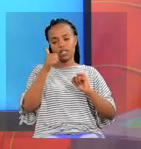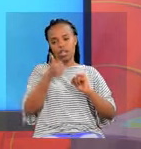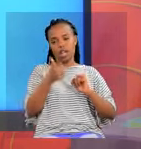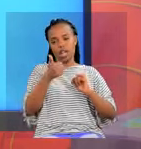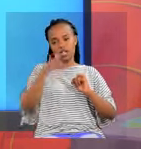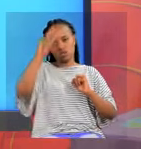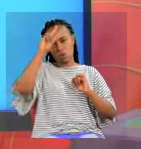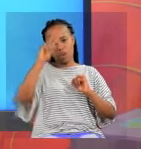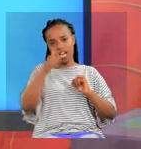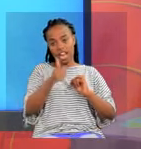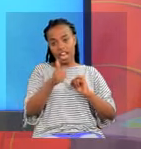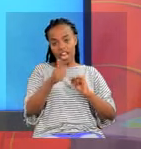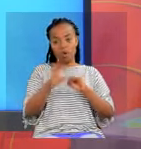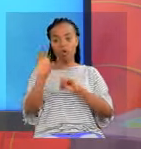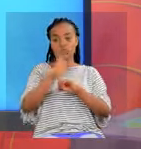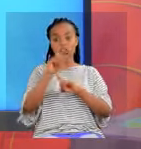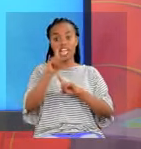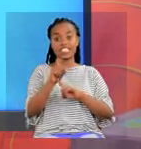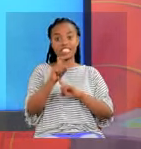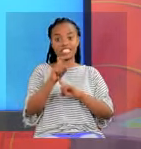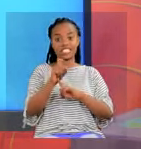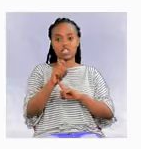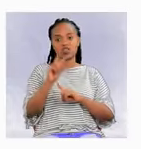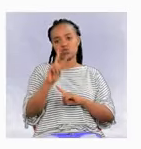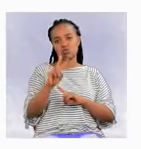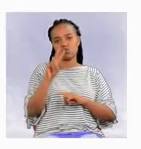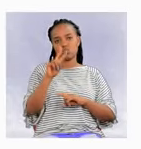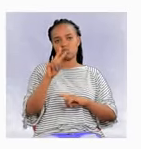a is the coefficient of x, it is 2 squared 4,